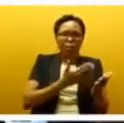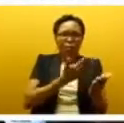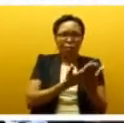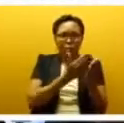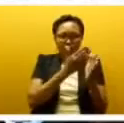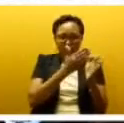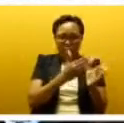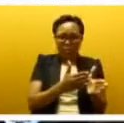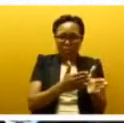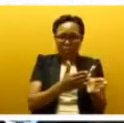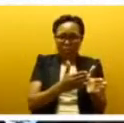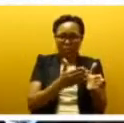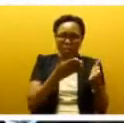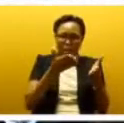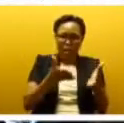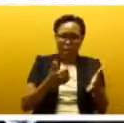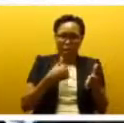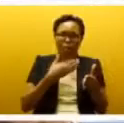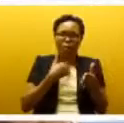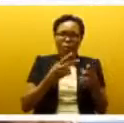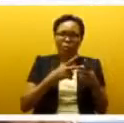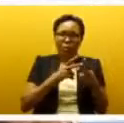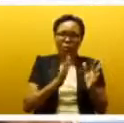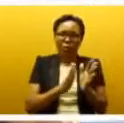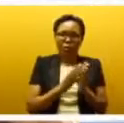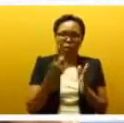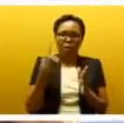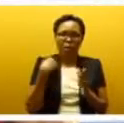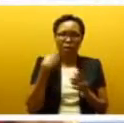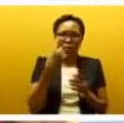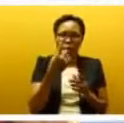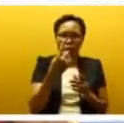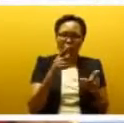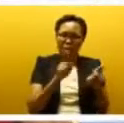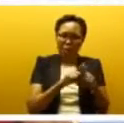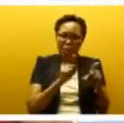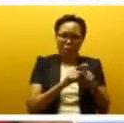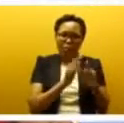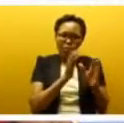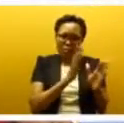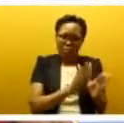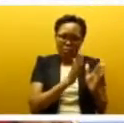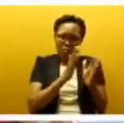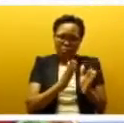Beginning with number one, the same order we followed,